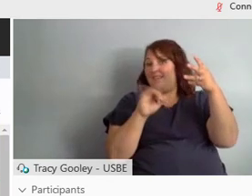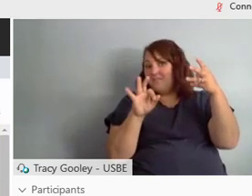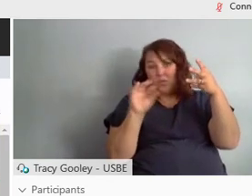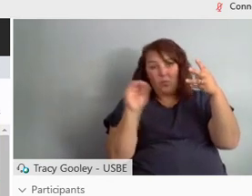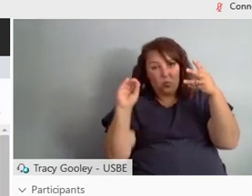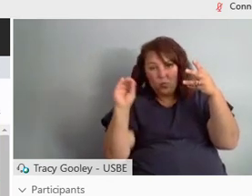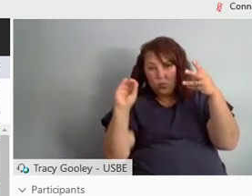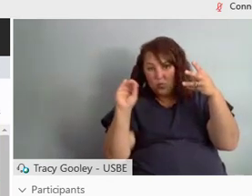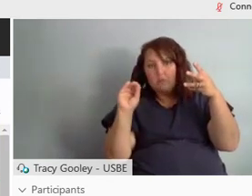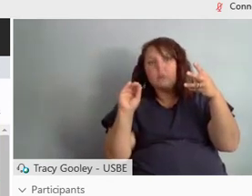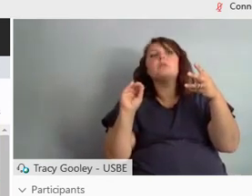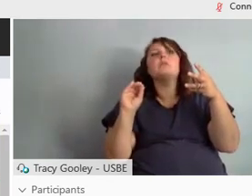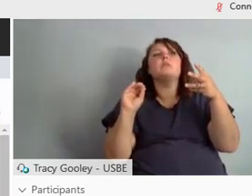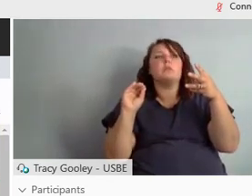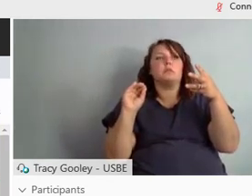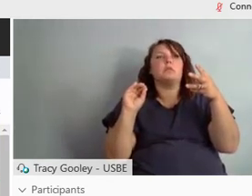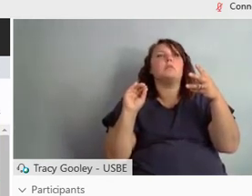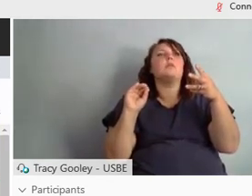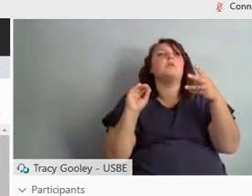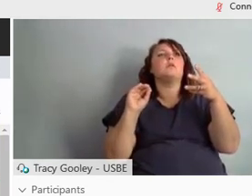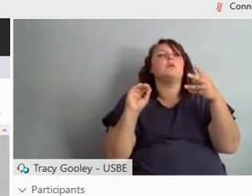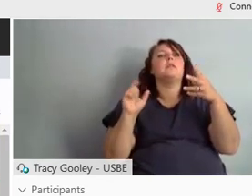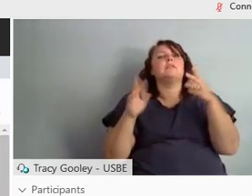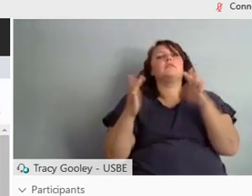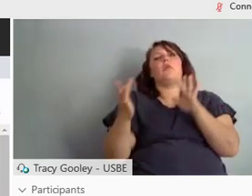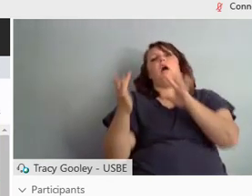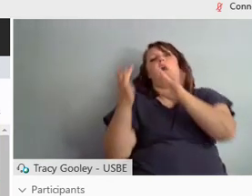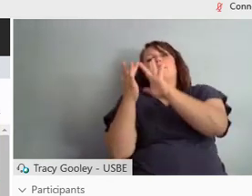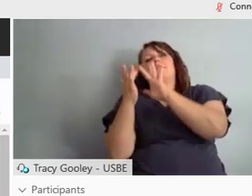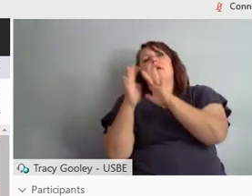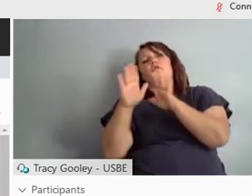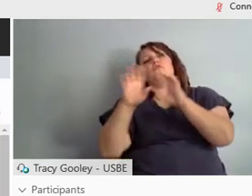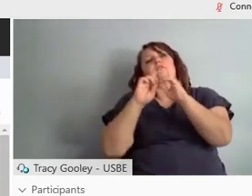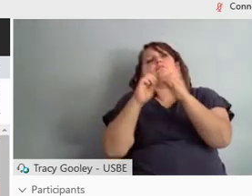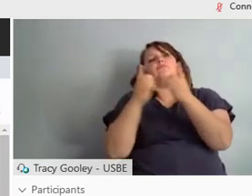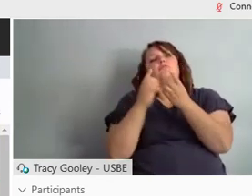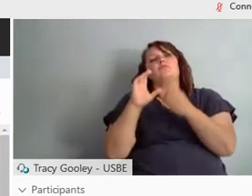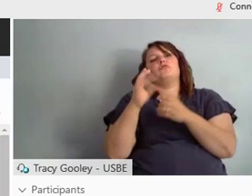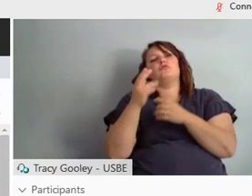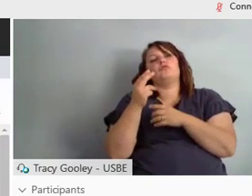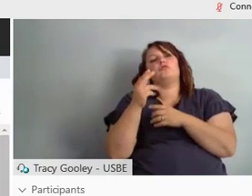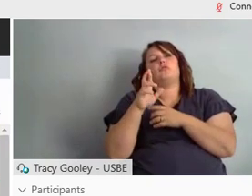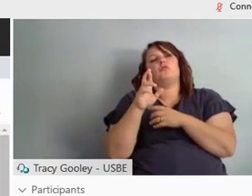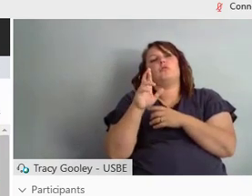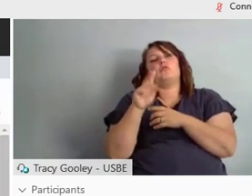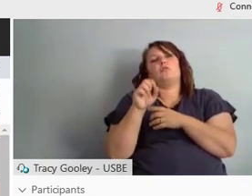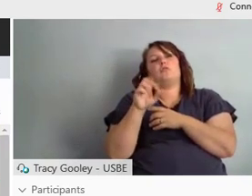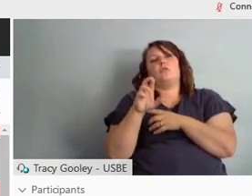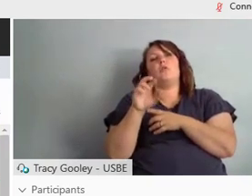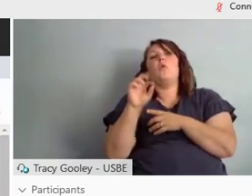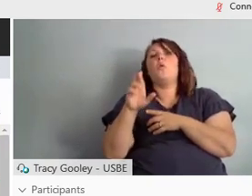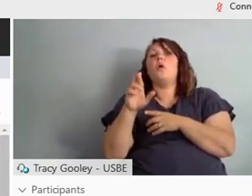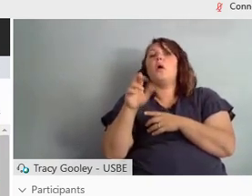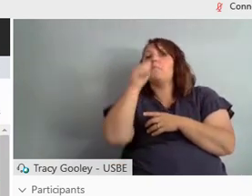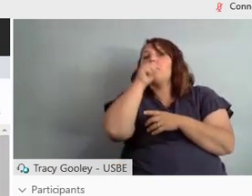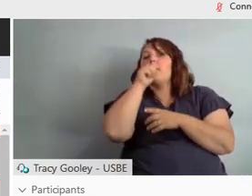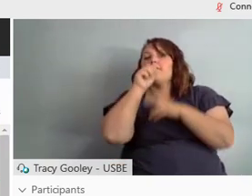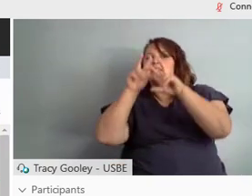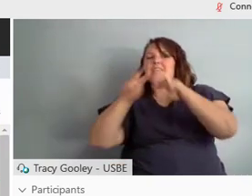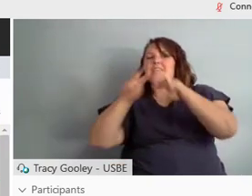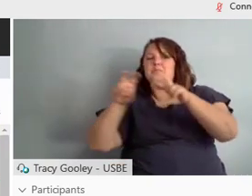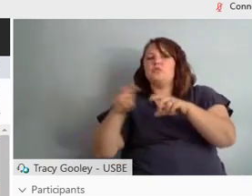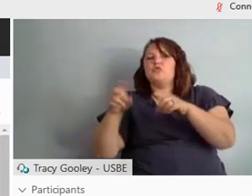My Tools button, then this is where you have to contact your district charter or private